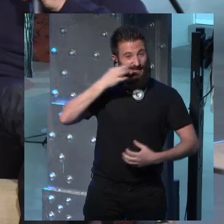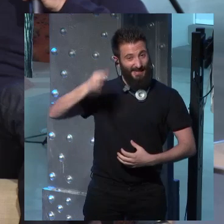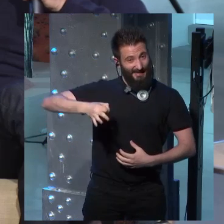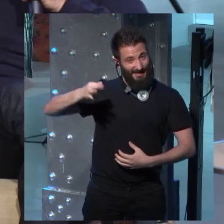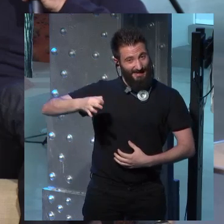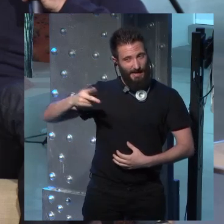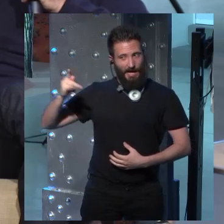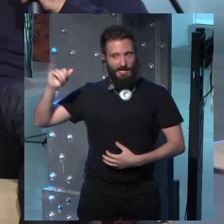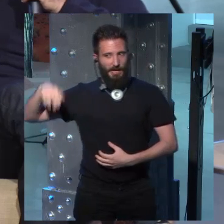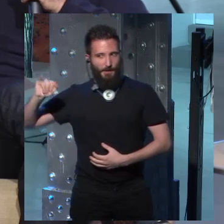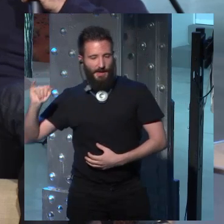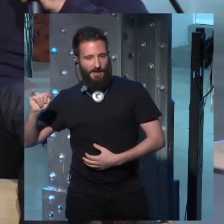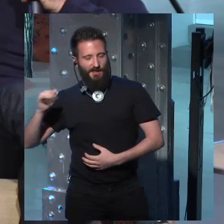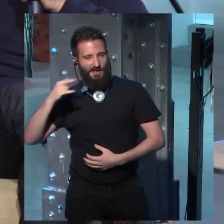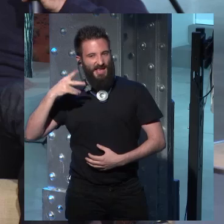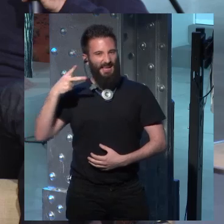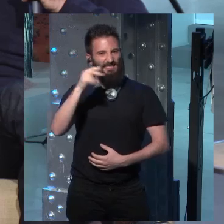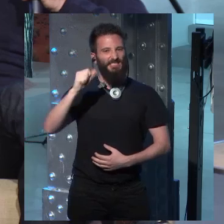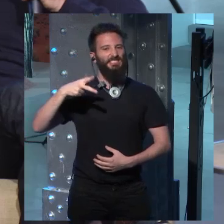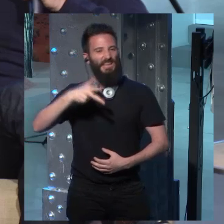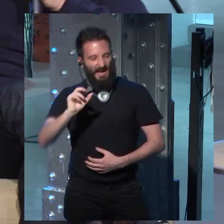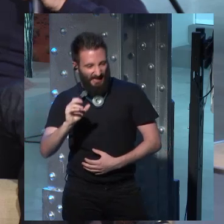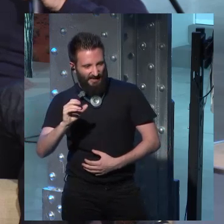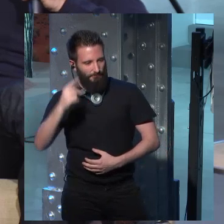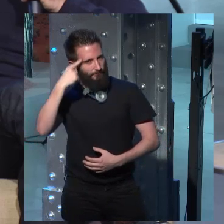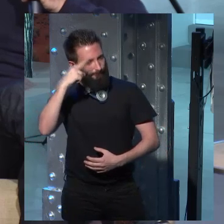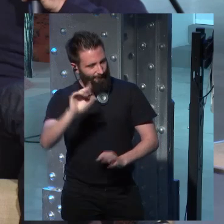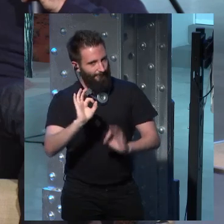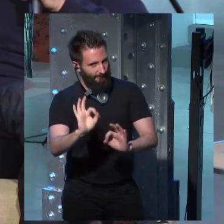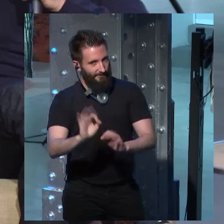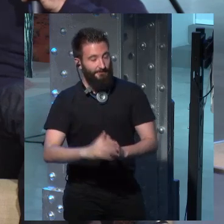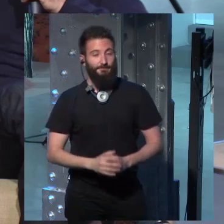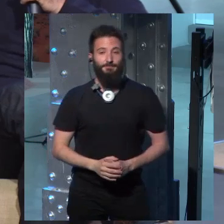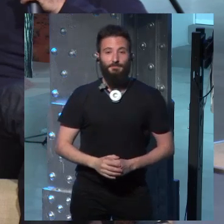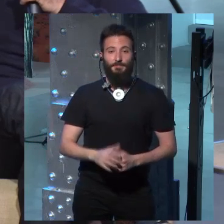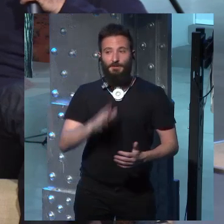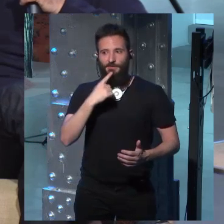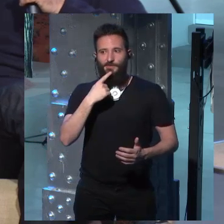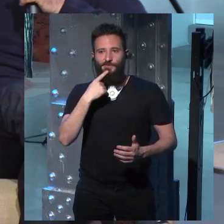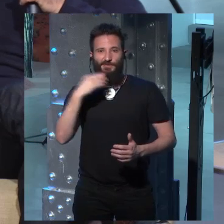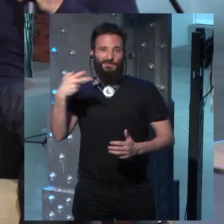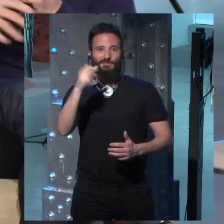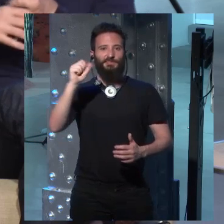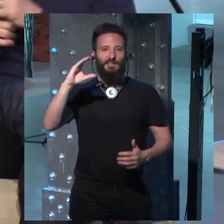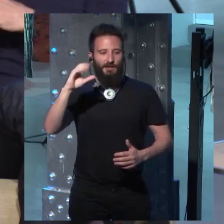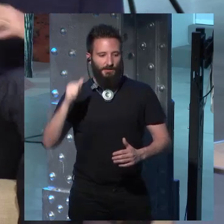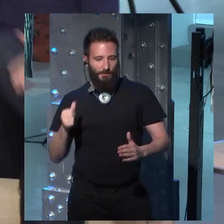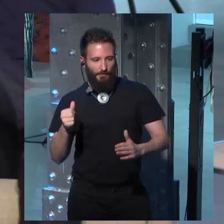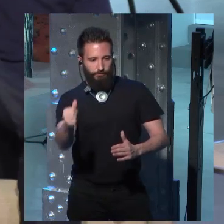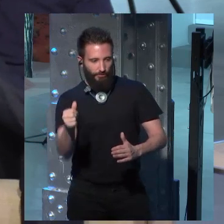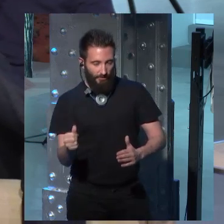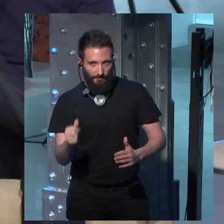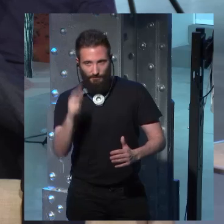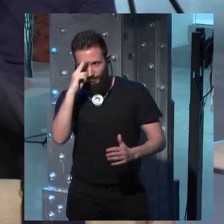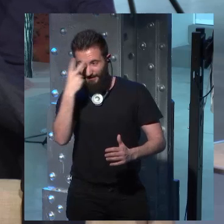that Jimmy fucking pulled this switch, and she's gonna stay with him and support him through that. So it's